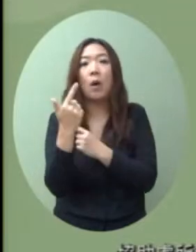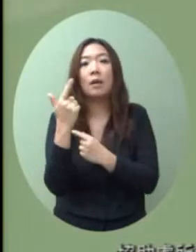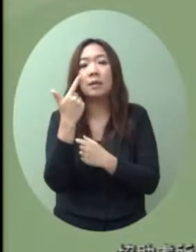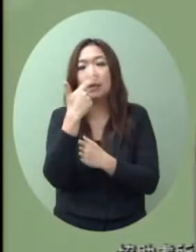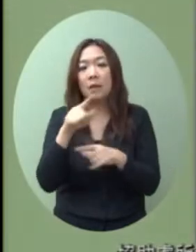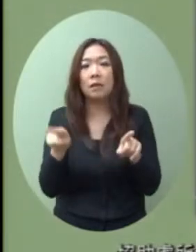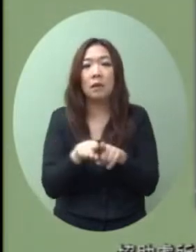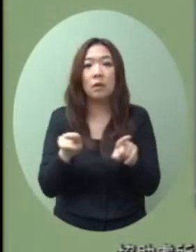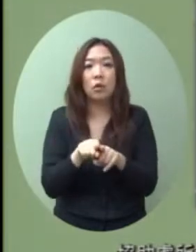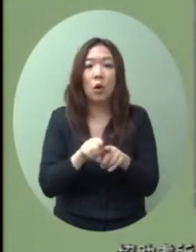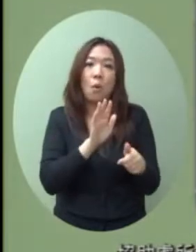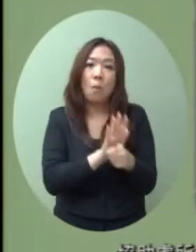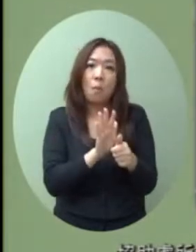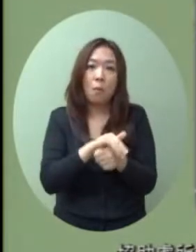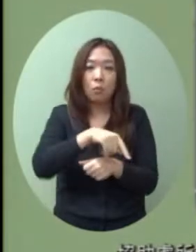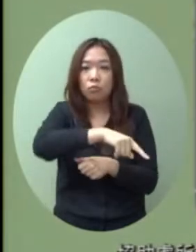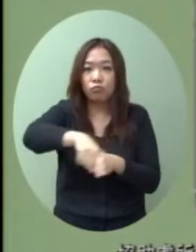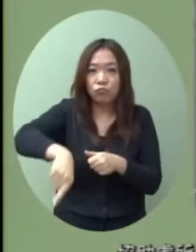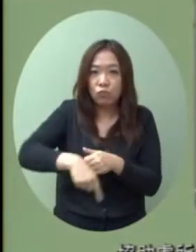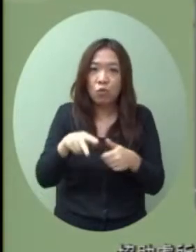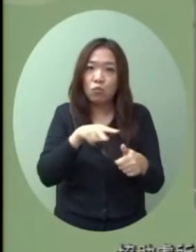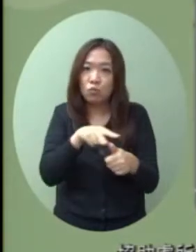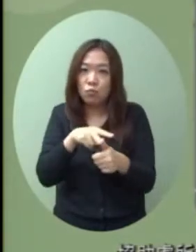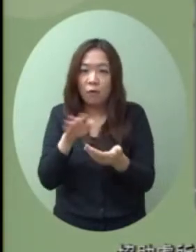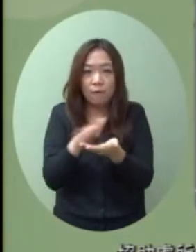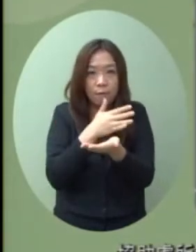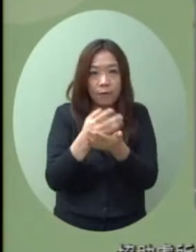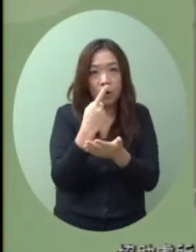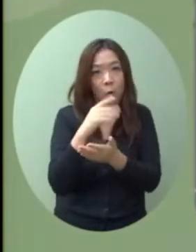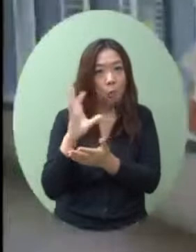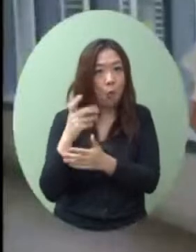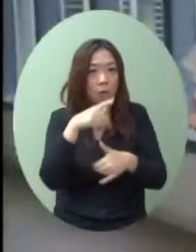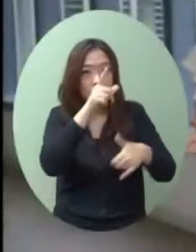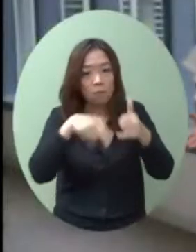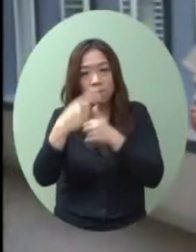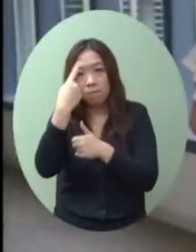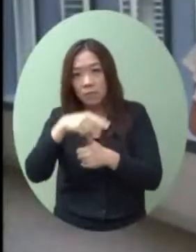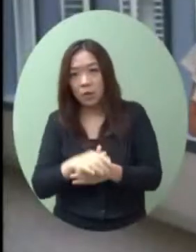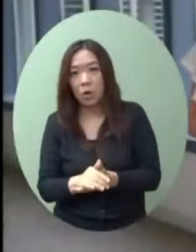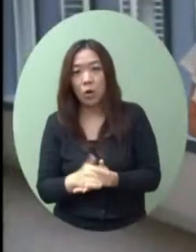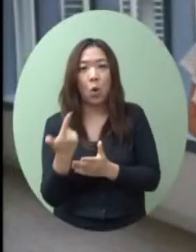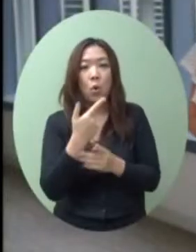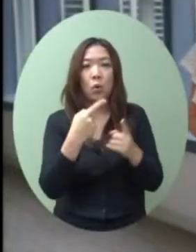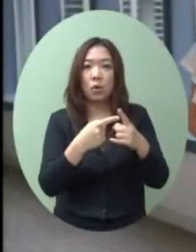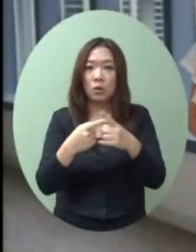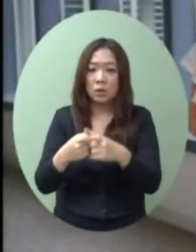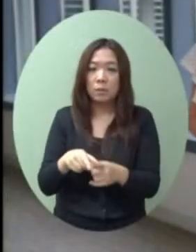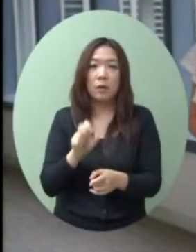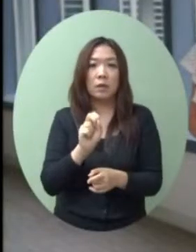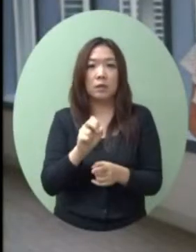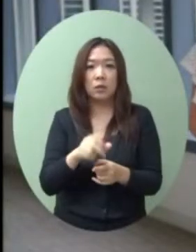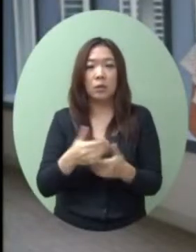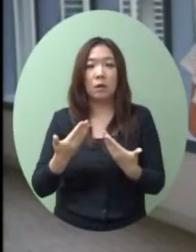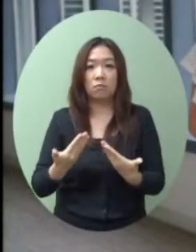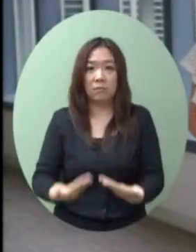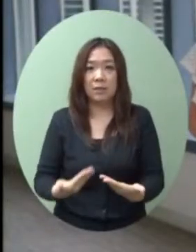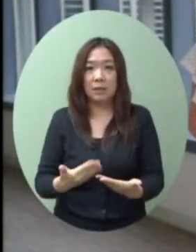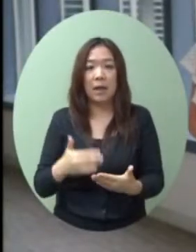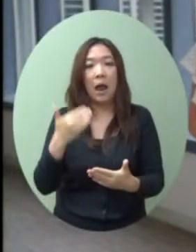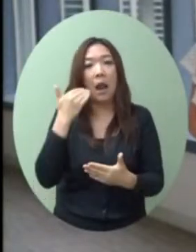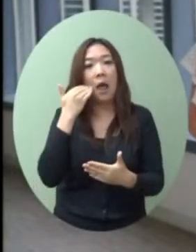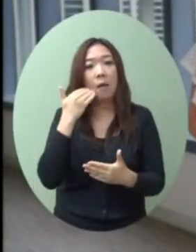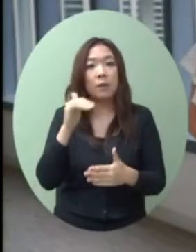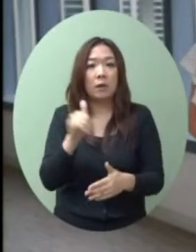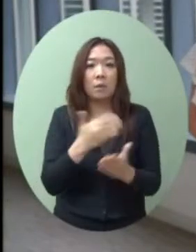EBT code verifier will be updated at the same time to assist law enforcers and premises owners to check the app.